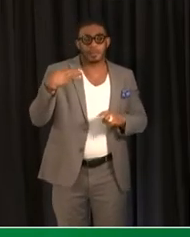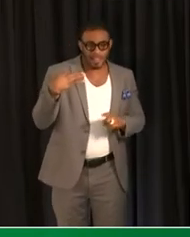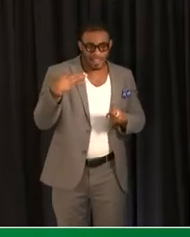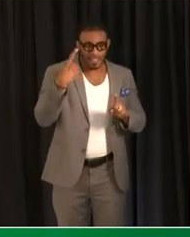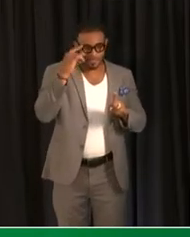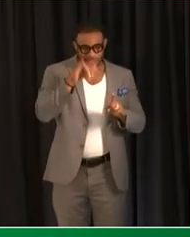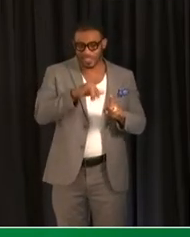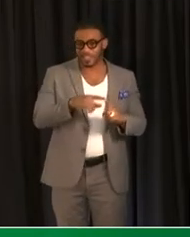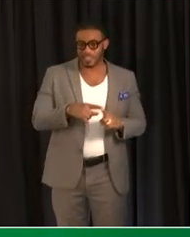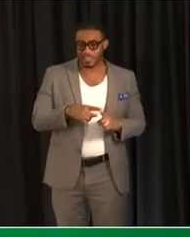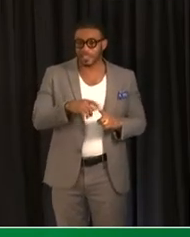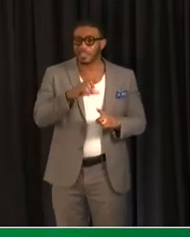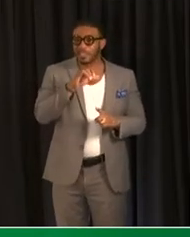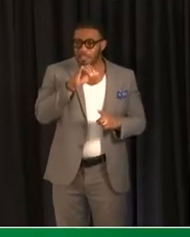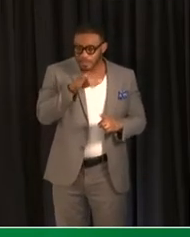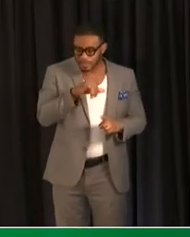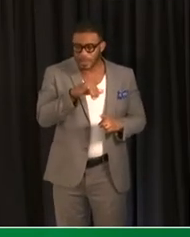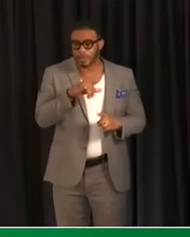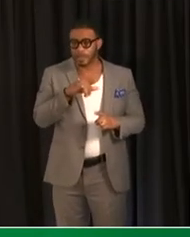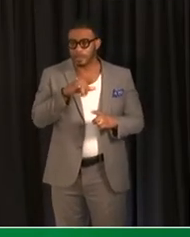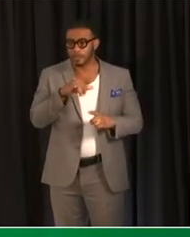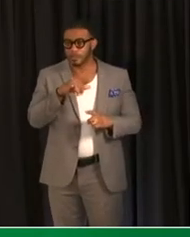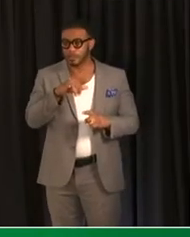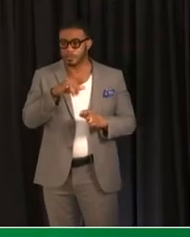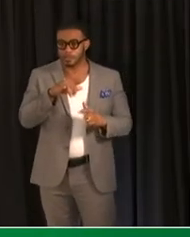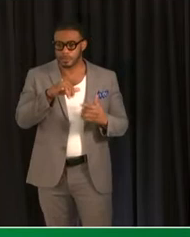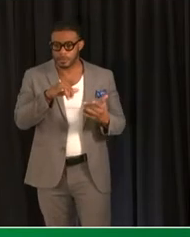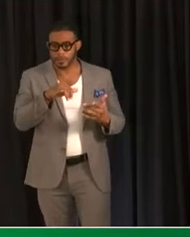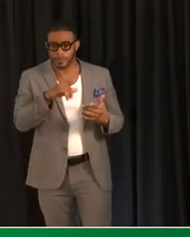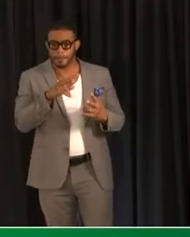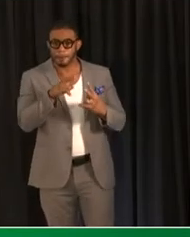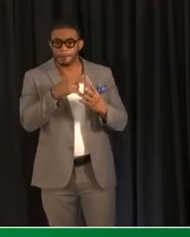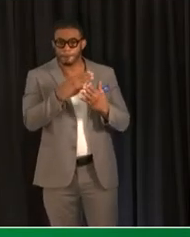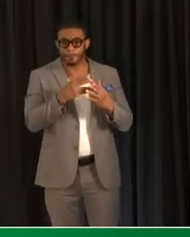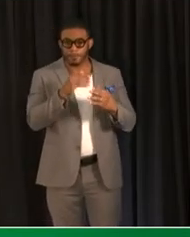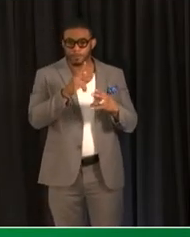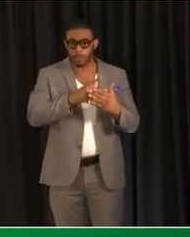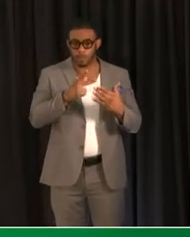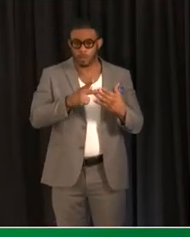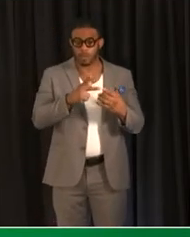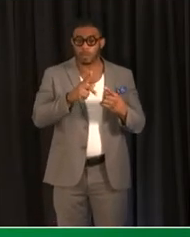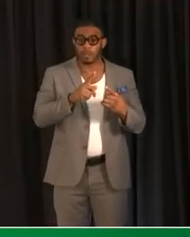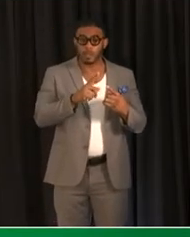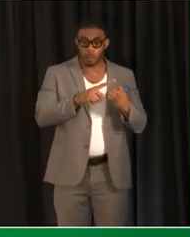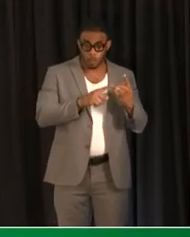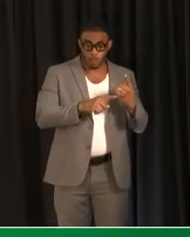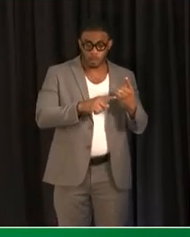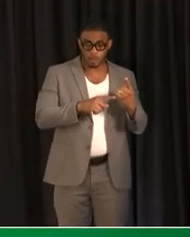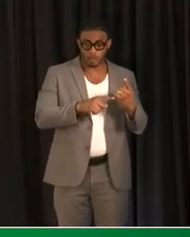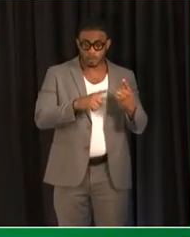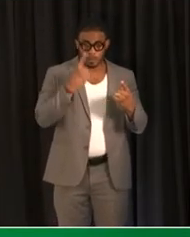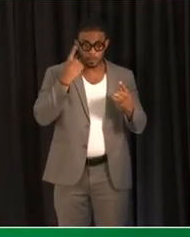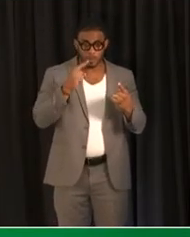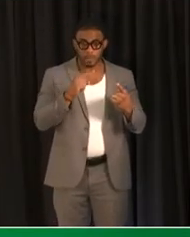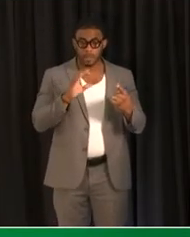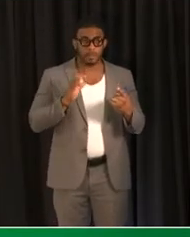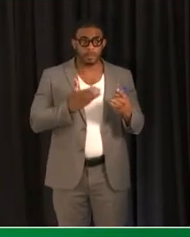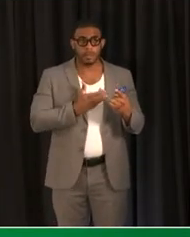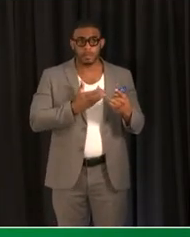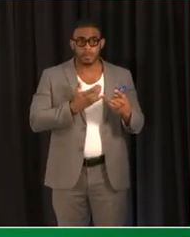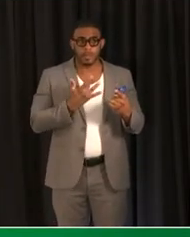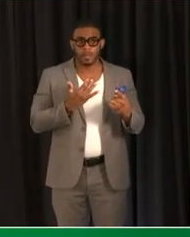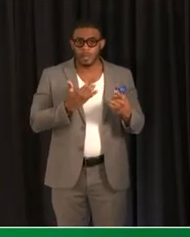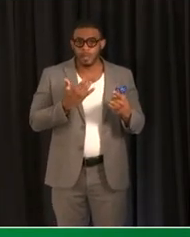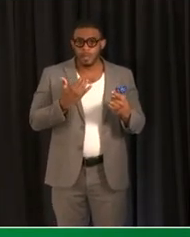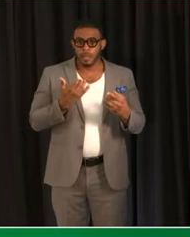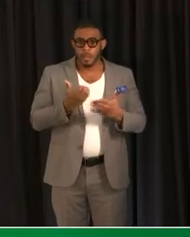able to apply for that. So that was, though there were 2 parts of the program. It was one for